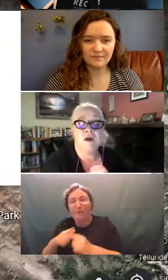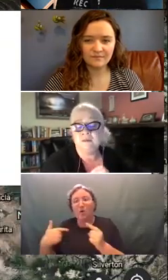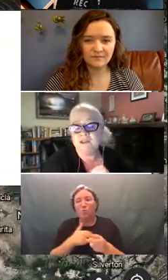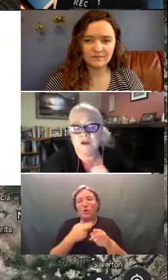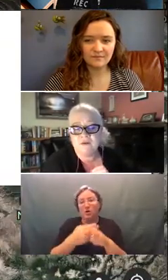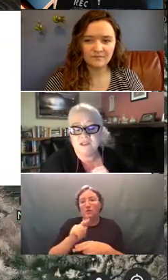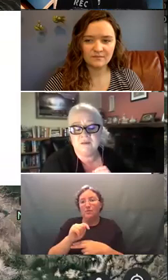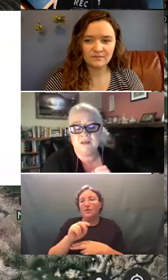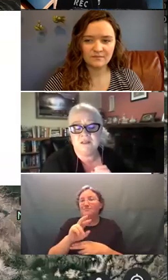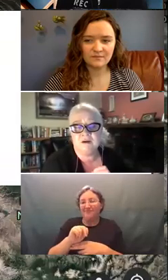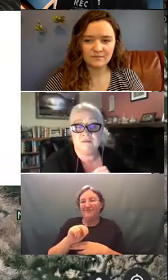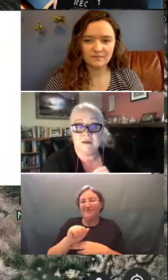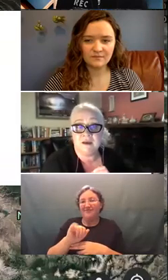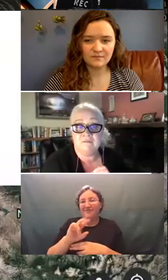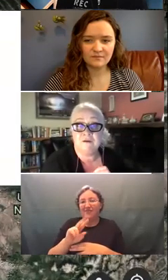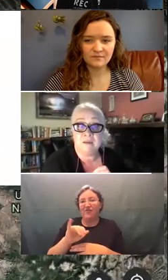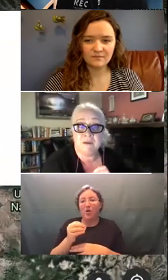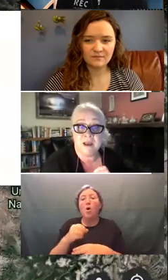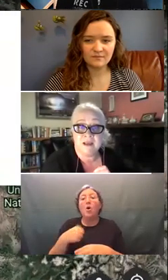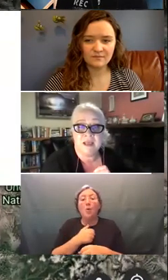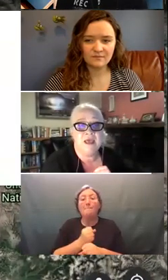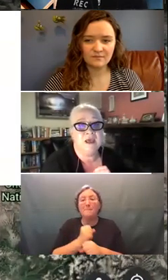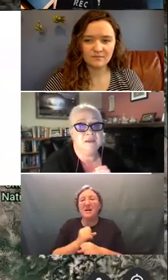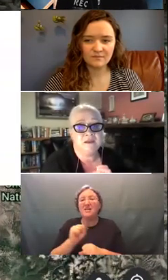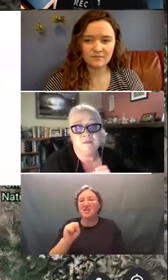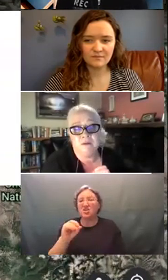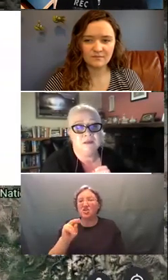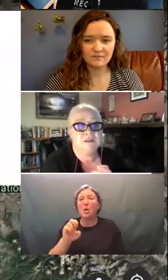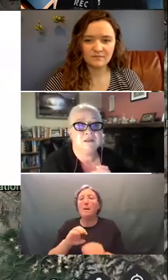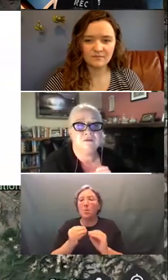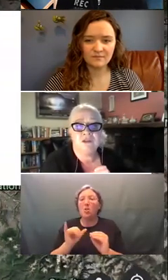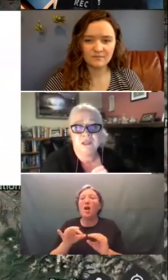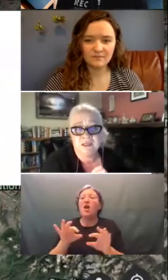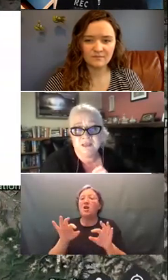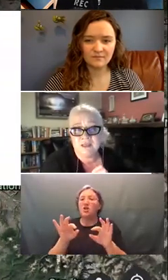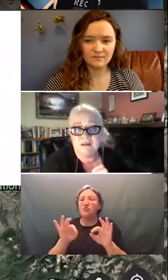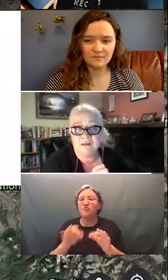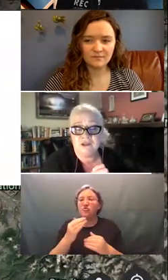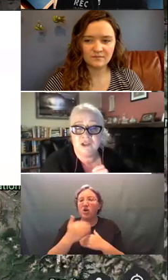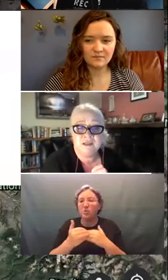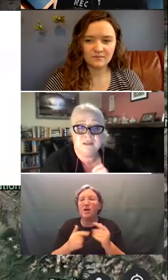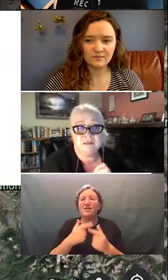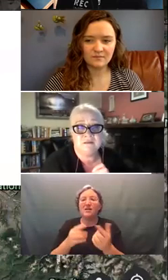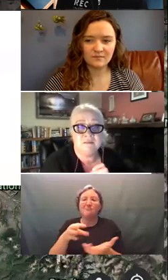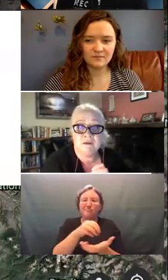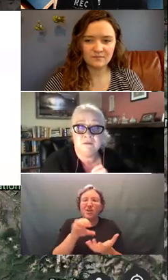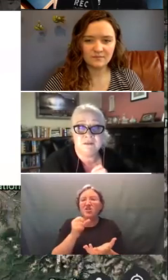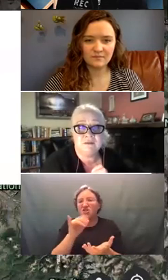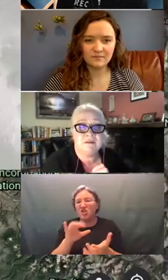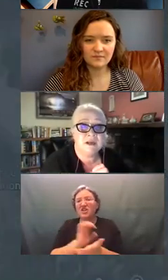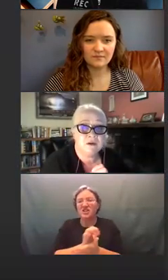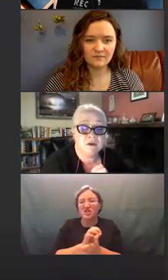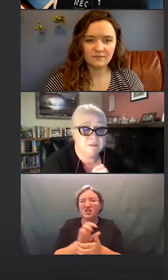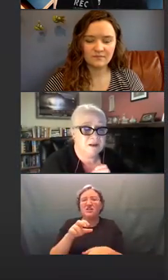We call them scones here, but it's more of a fry bread. And then you put, chili and cheese and tomatoes